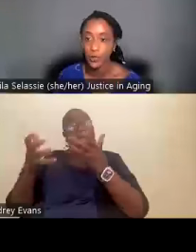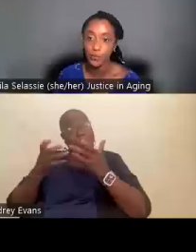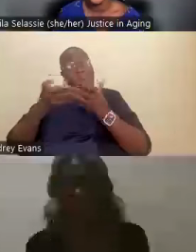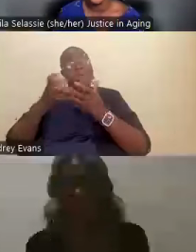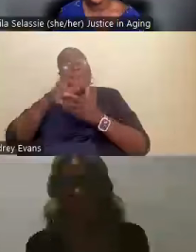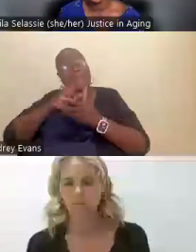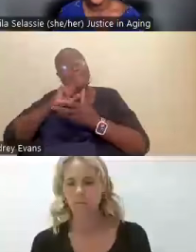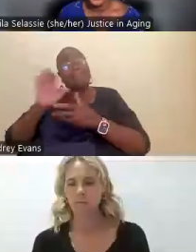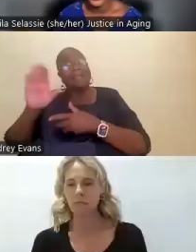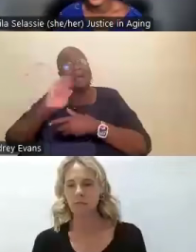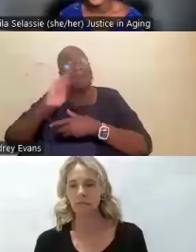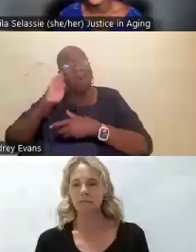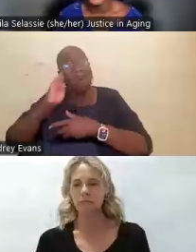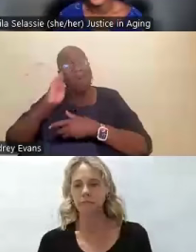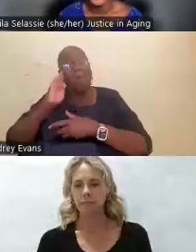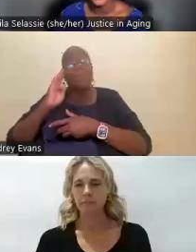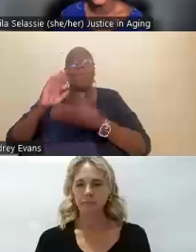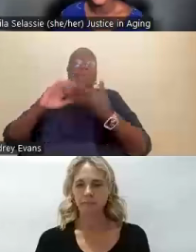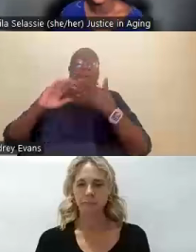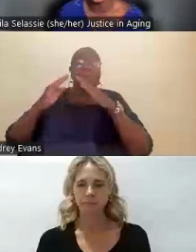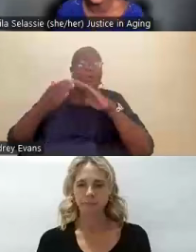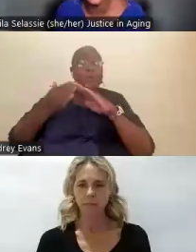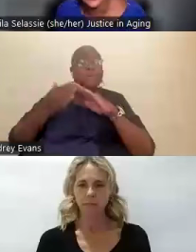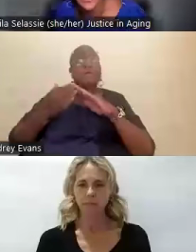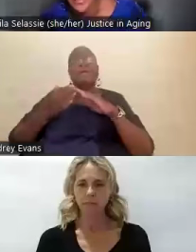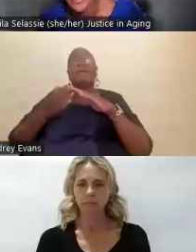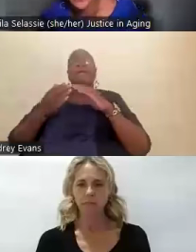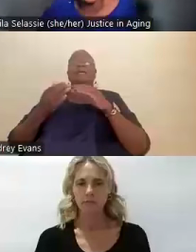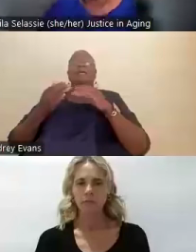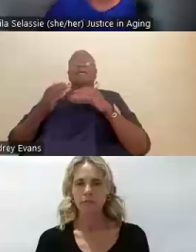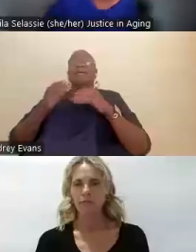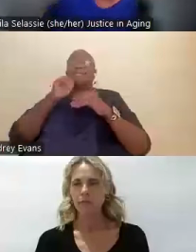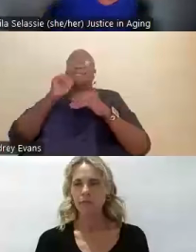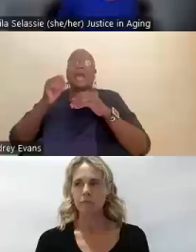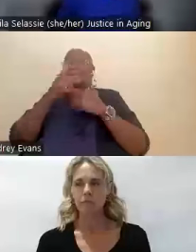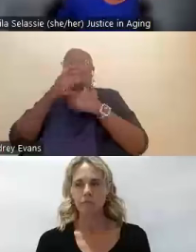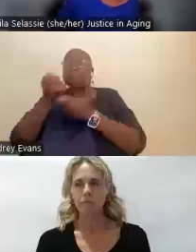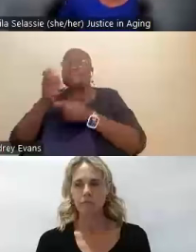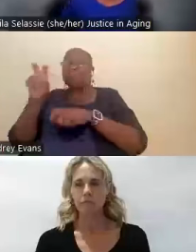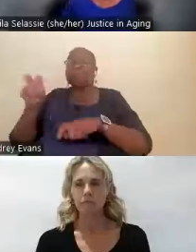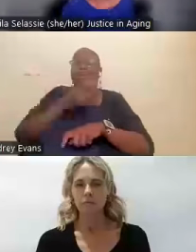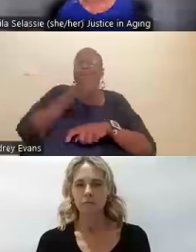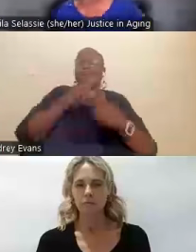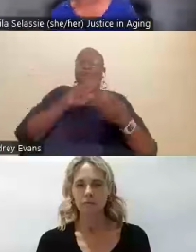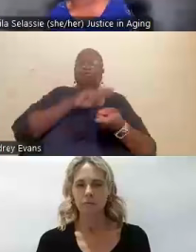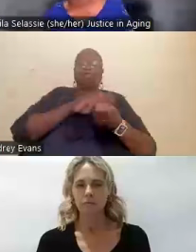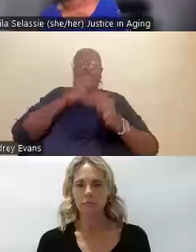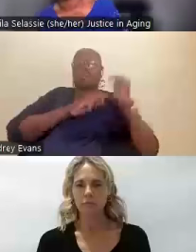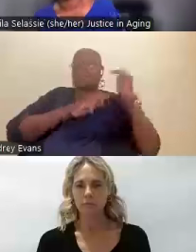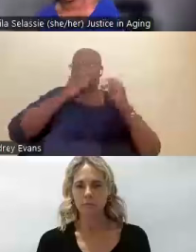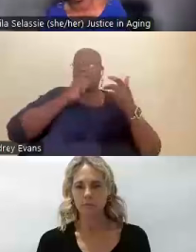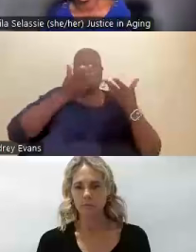their home or age in a community, and are less interested in being in a nursing facility if they don't have